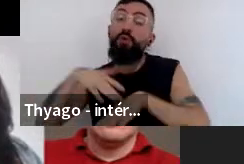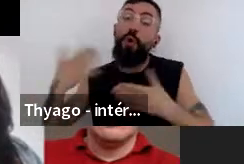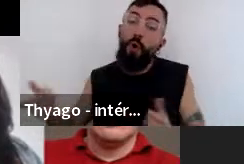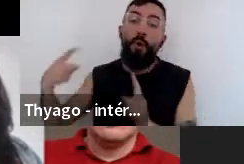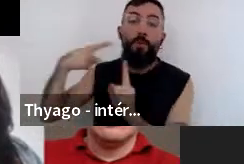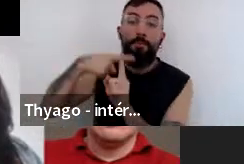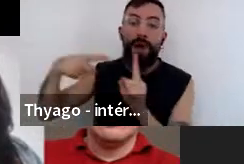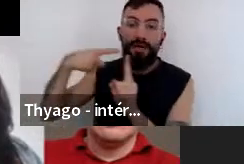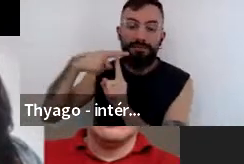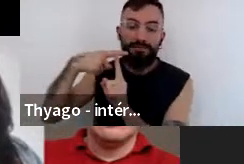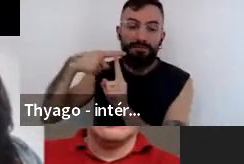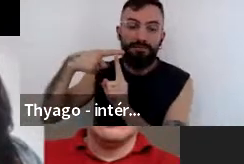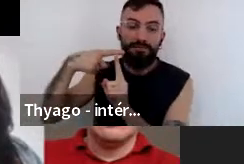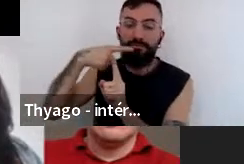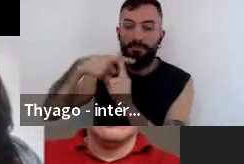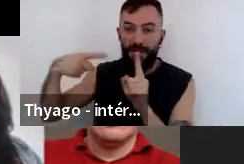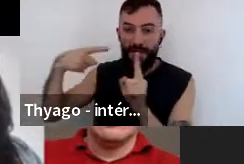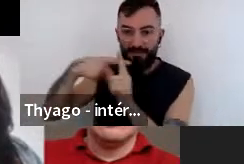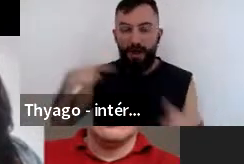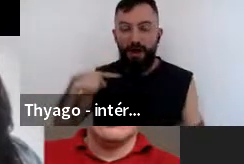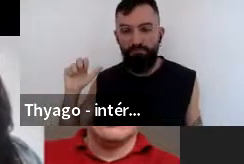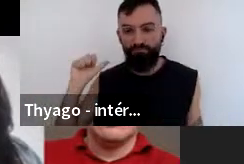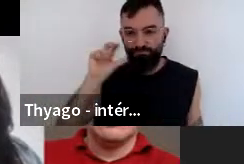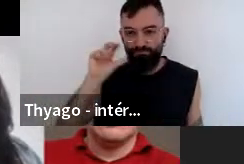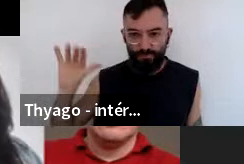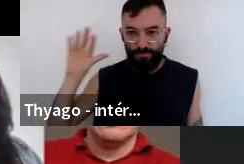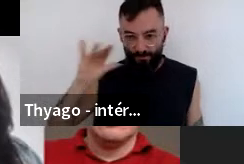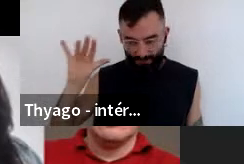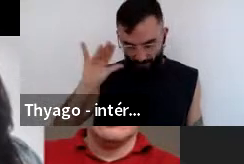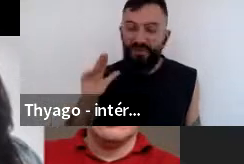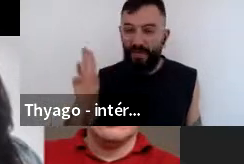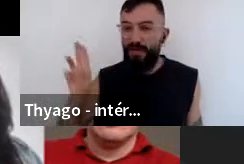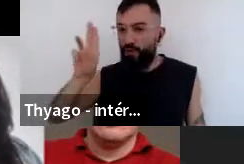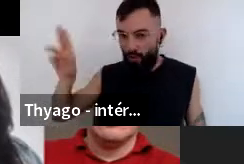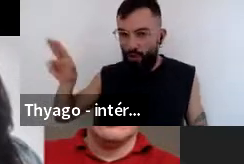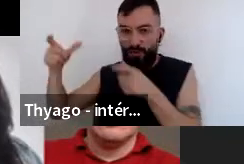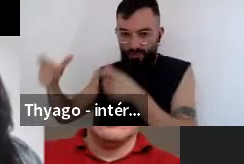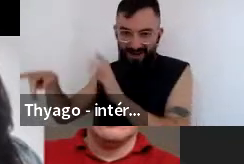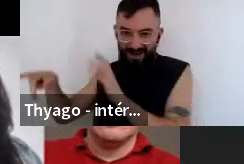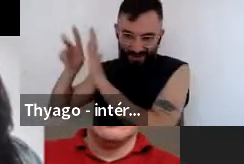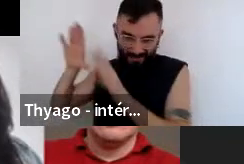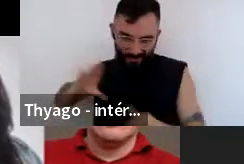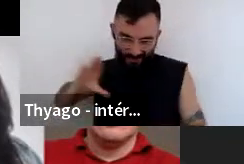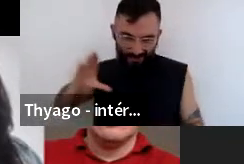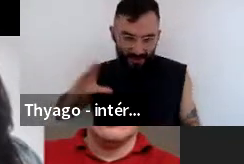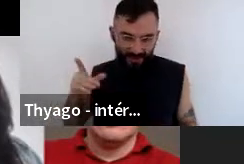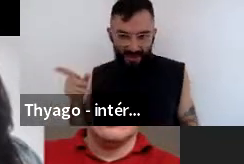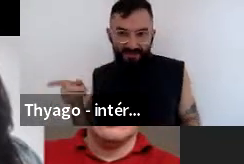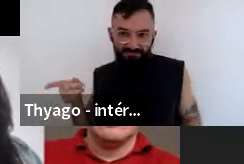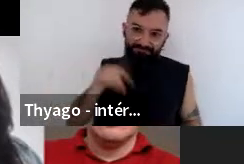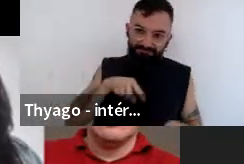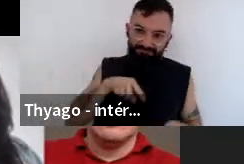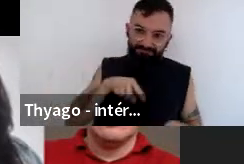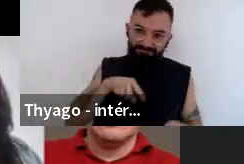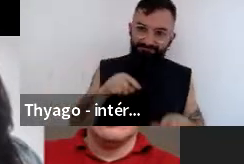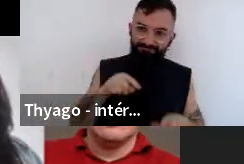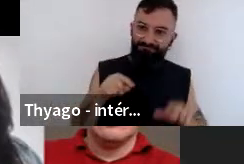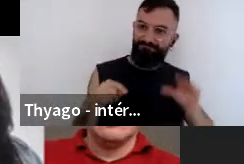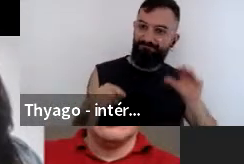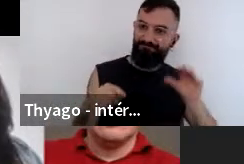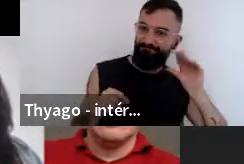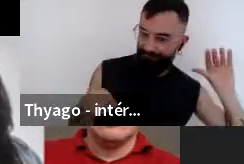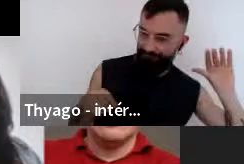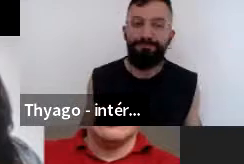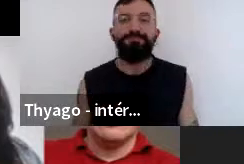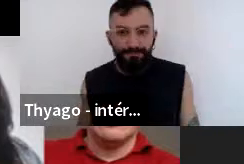when they were total or partial fingerspelling of the corresponding Portuguese toponym. Okay, so in